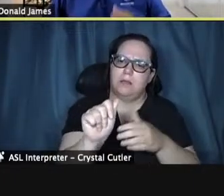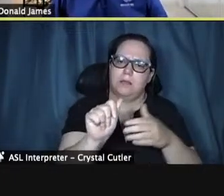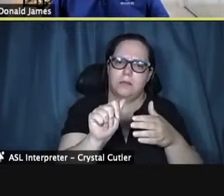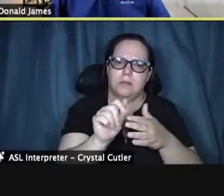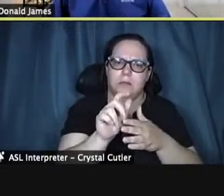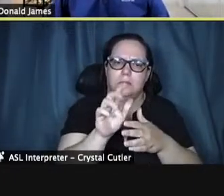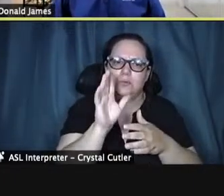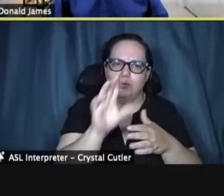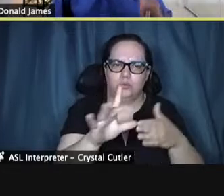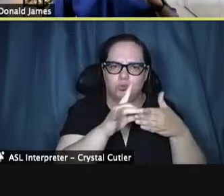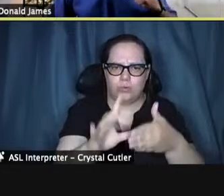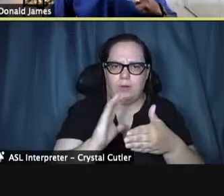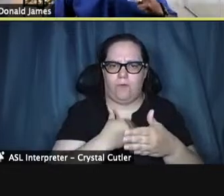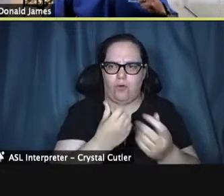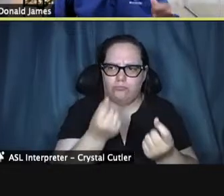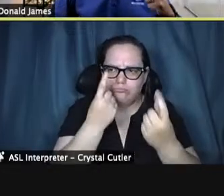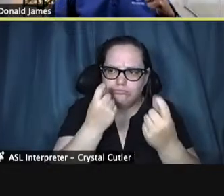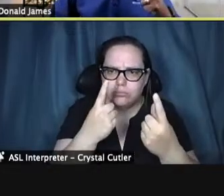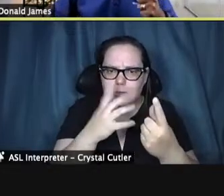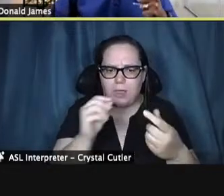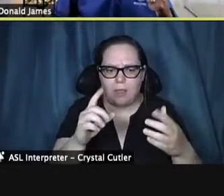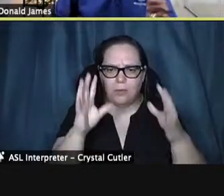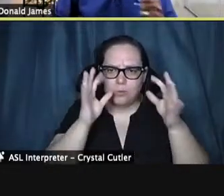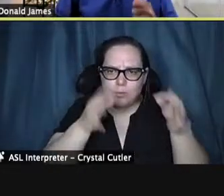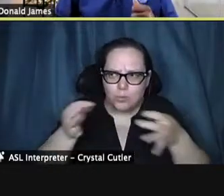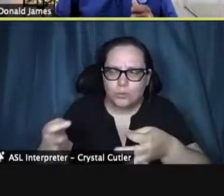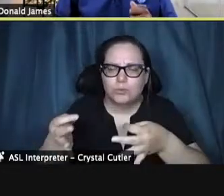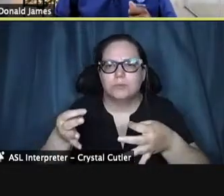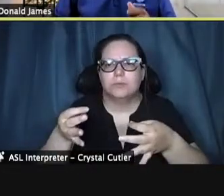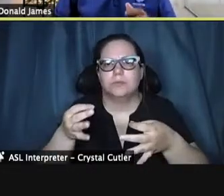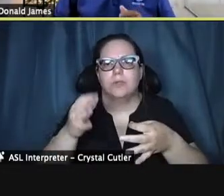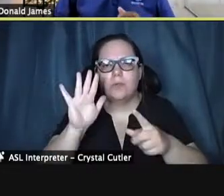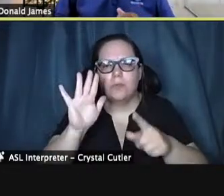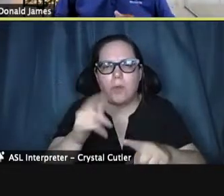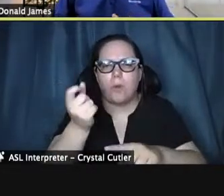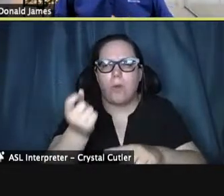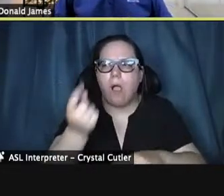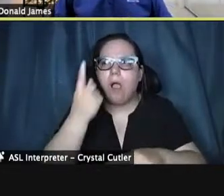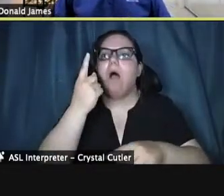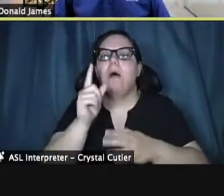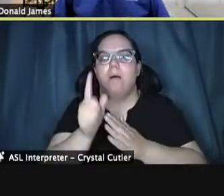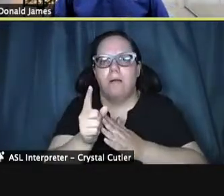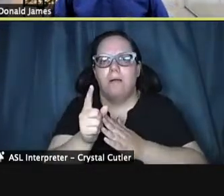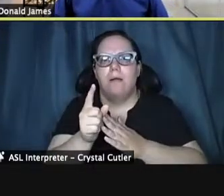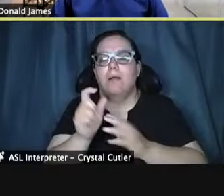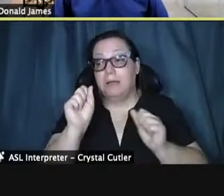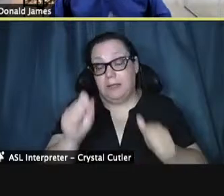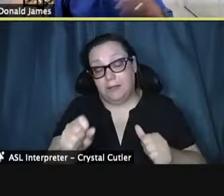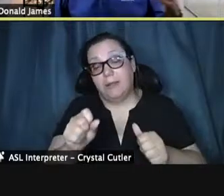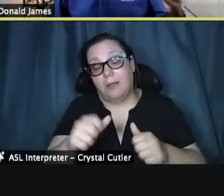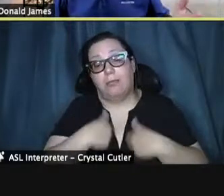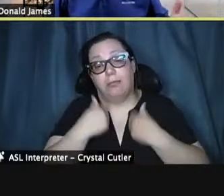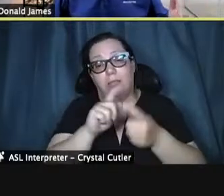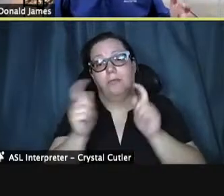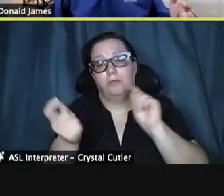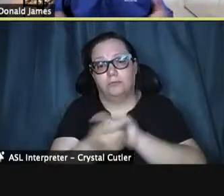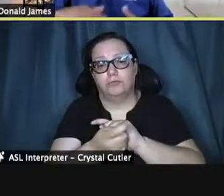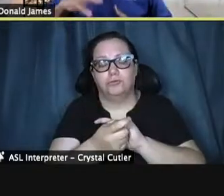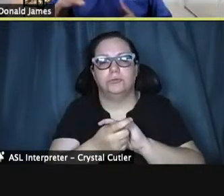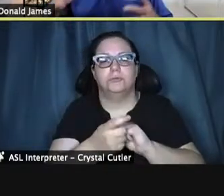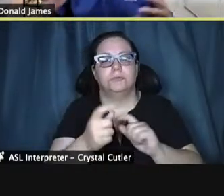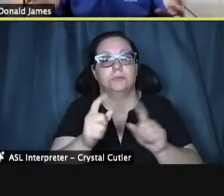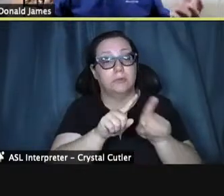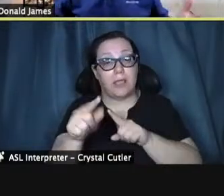and conclusions. And the aha moments here can be life-changing. As I see it, of